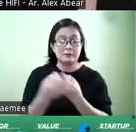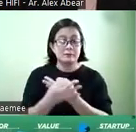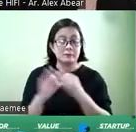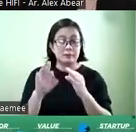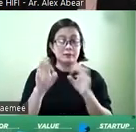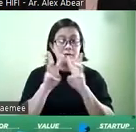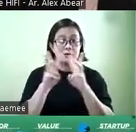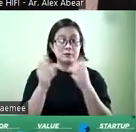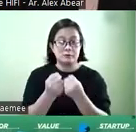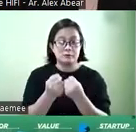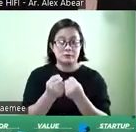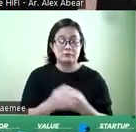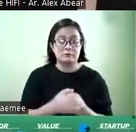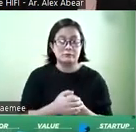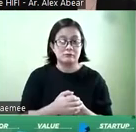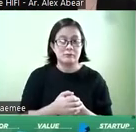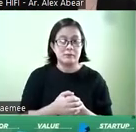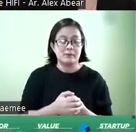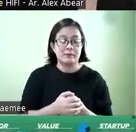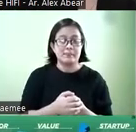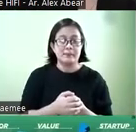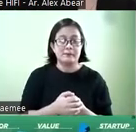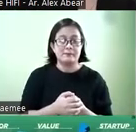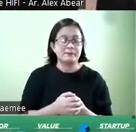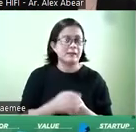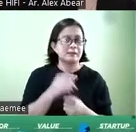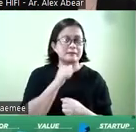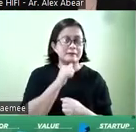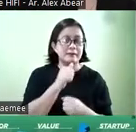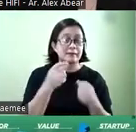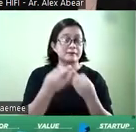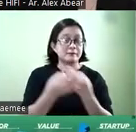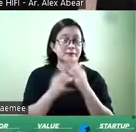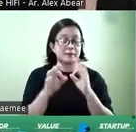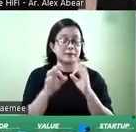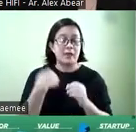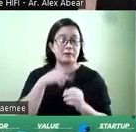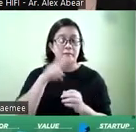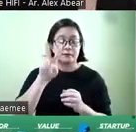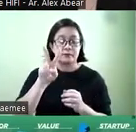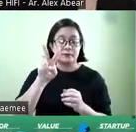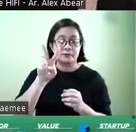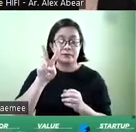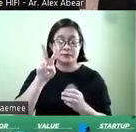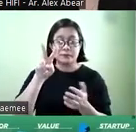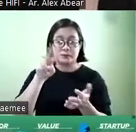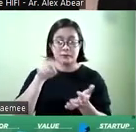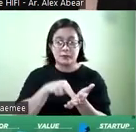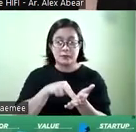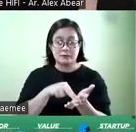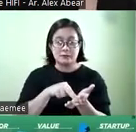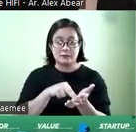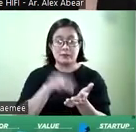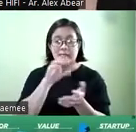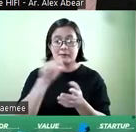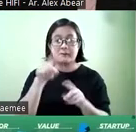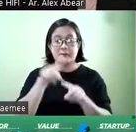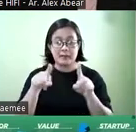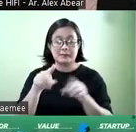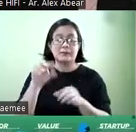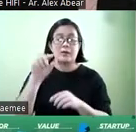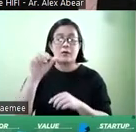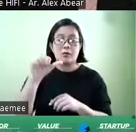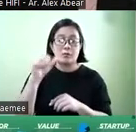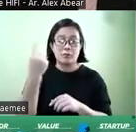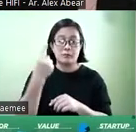is not free. We have 2,500 listing fee, and they charge 10%